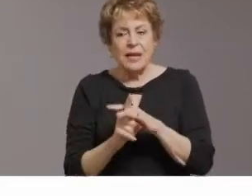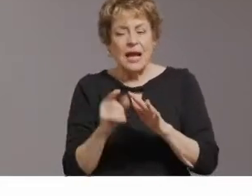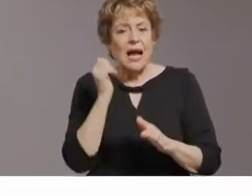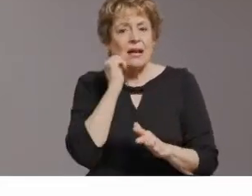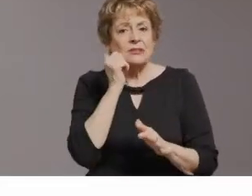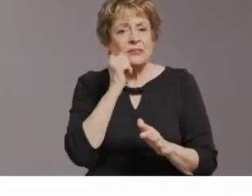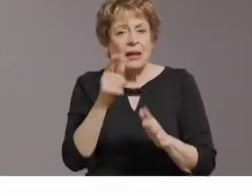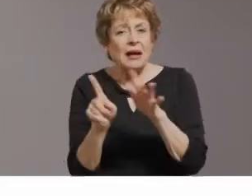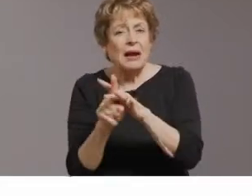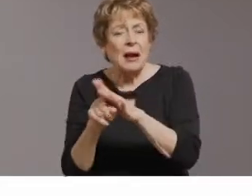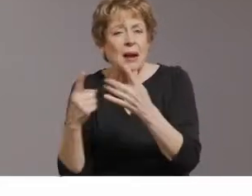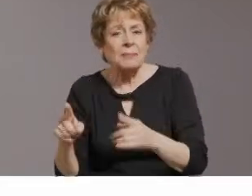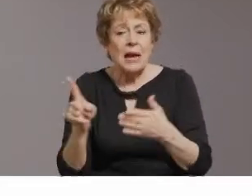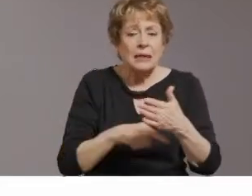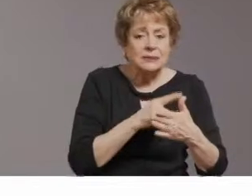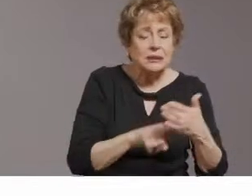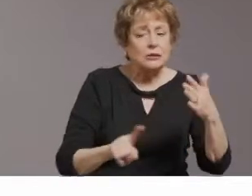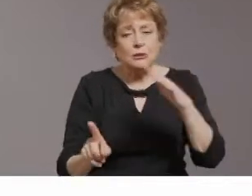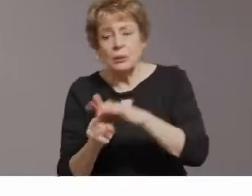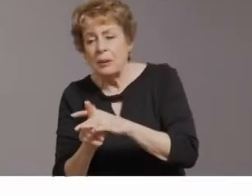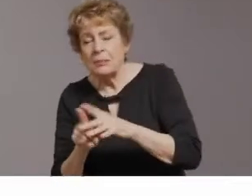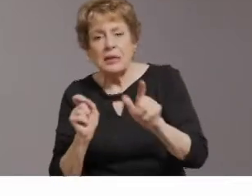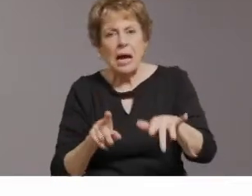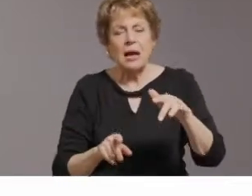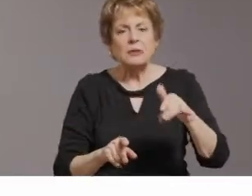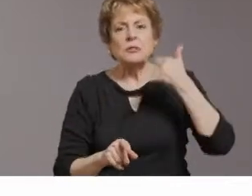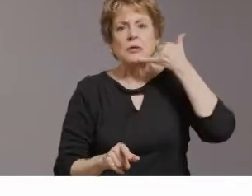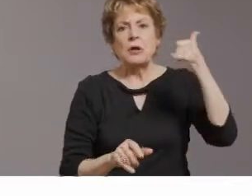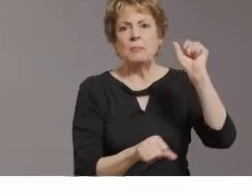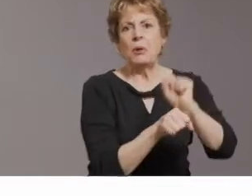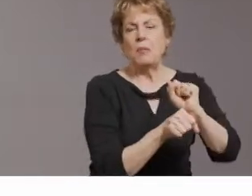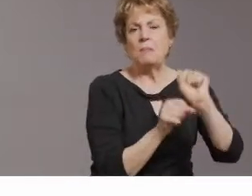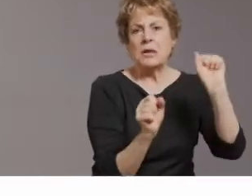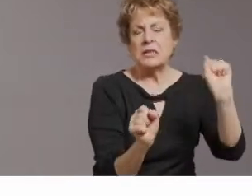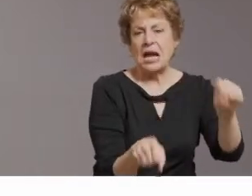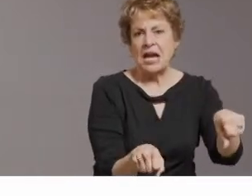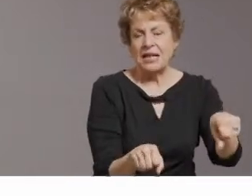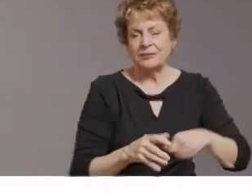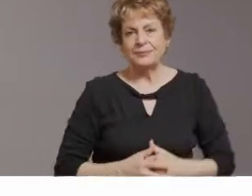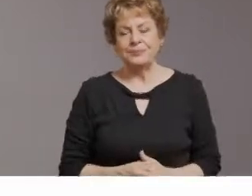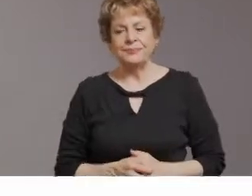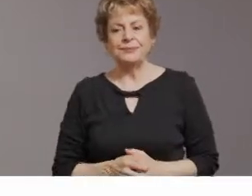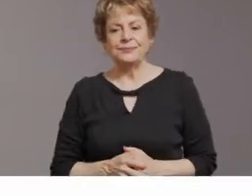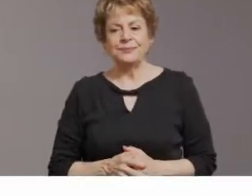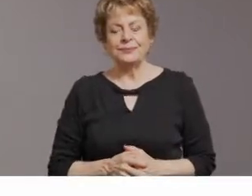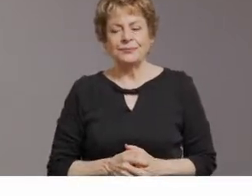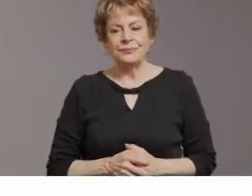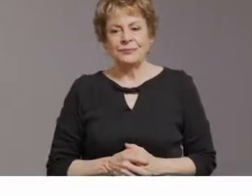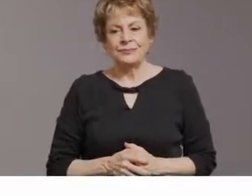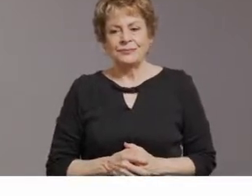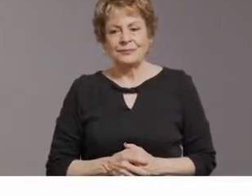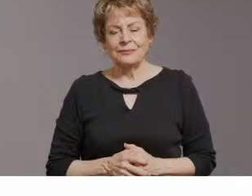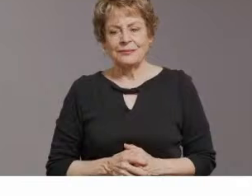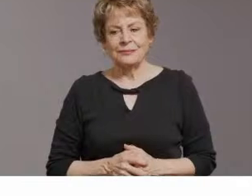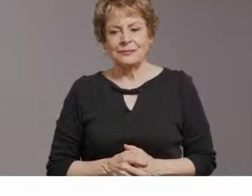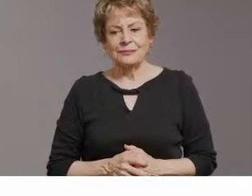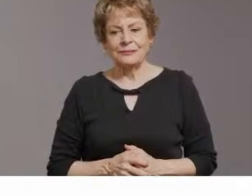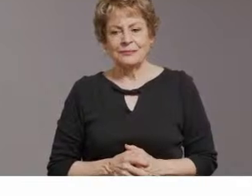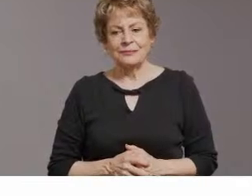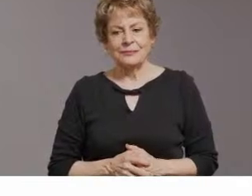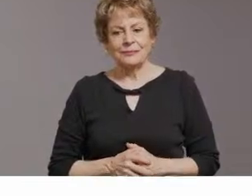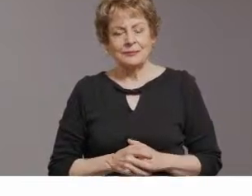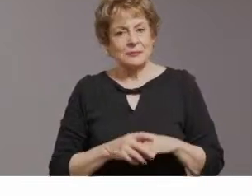learn how to set up your account and make an appointment through our patient portal guide. Or you can call